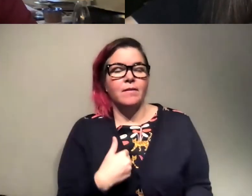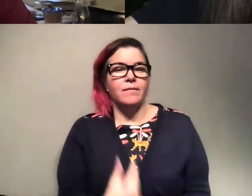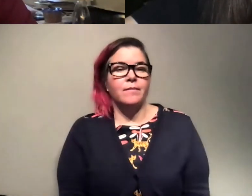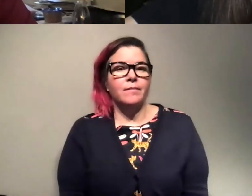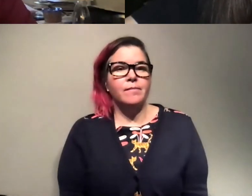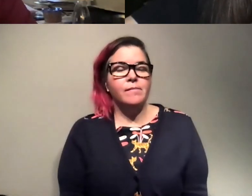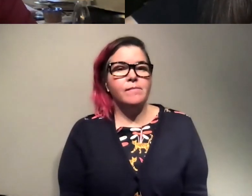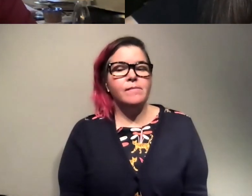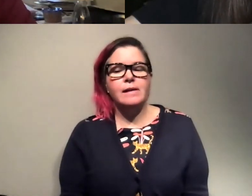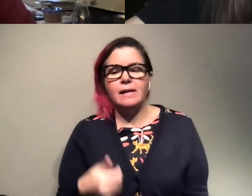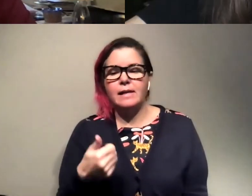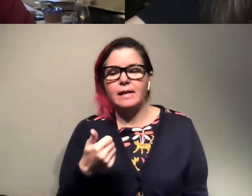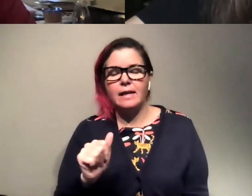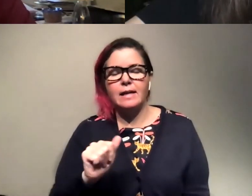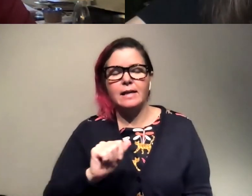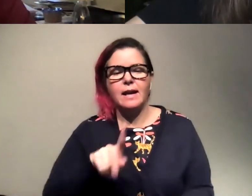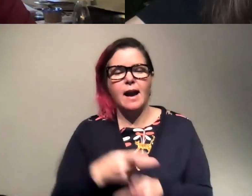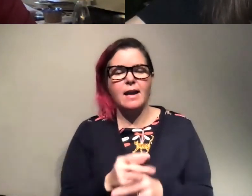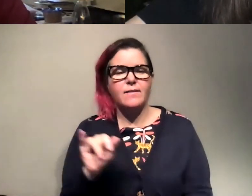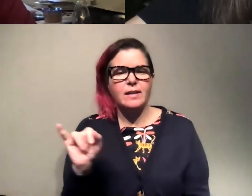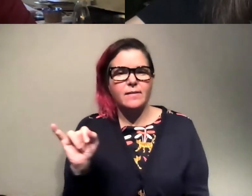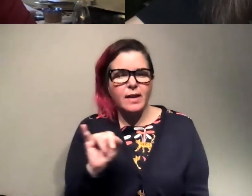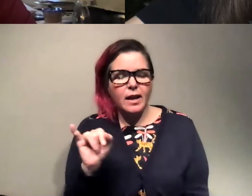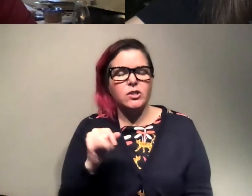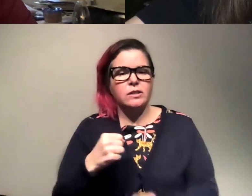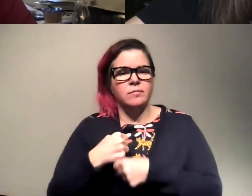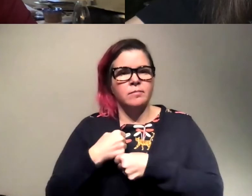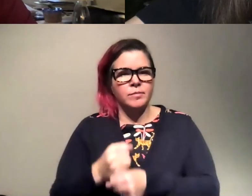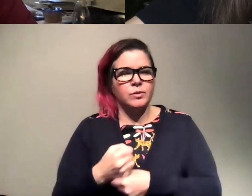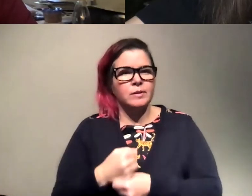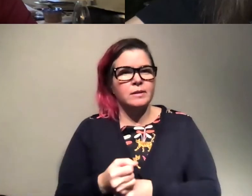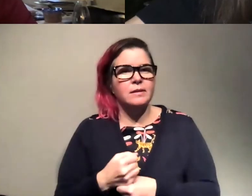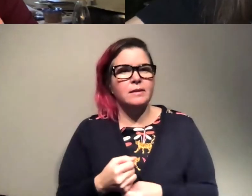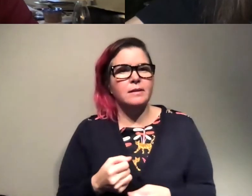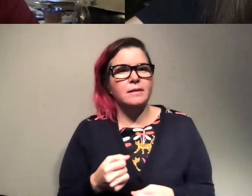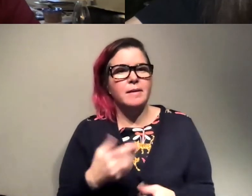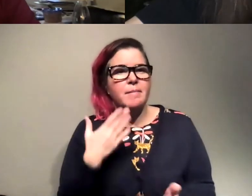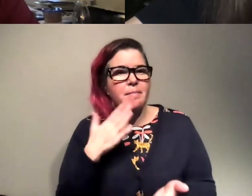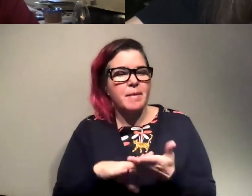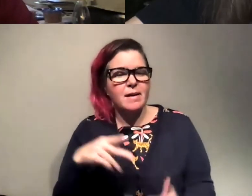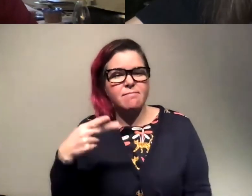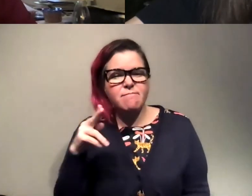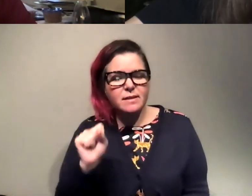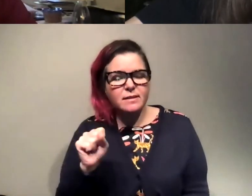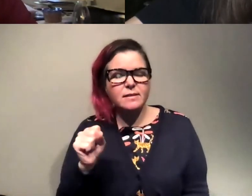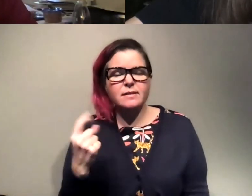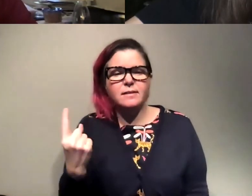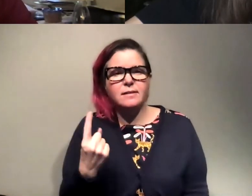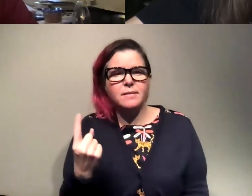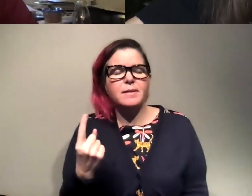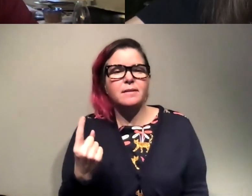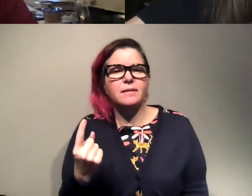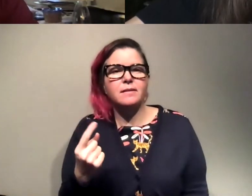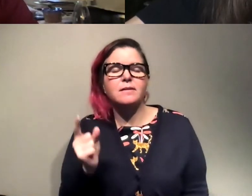any sort of infection that's producing, like a bad pus or things like that, you want to, probably